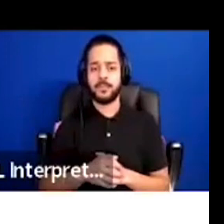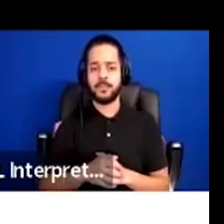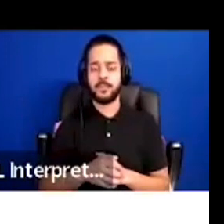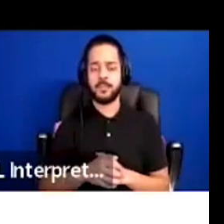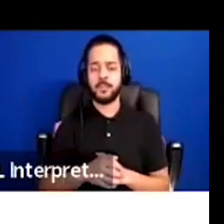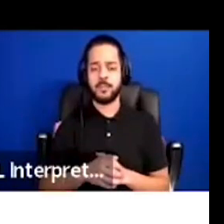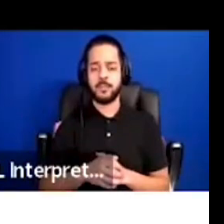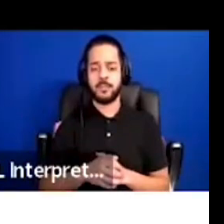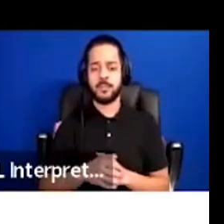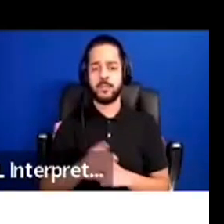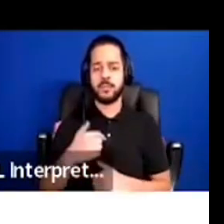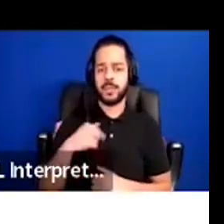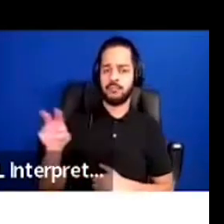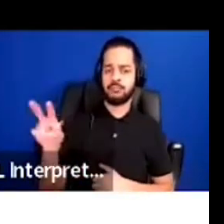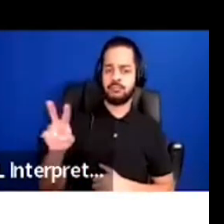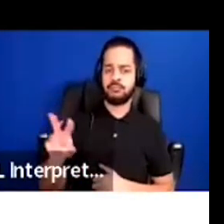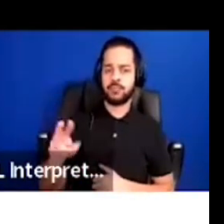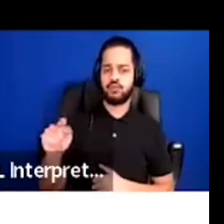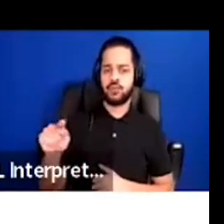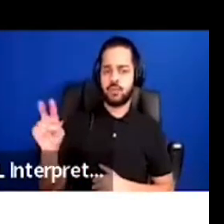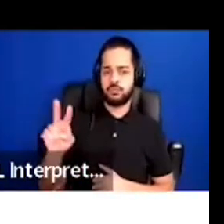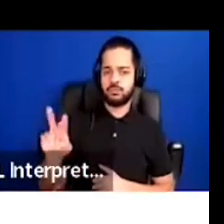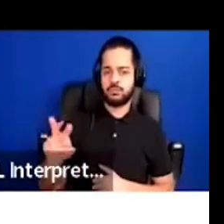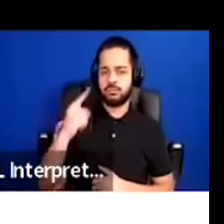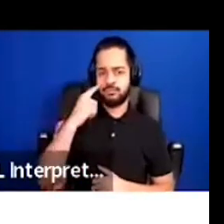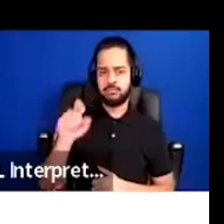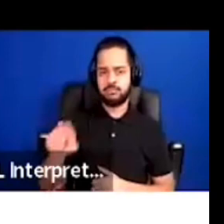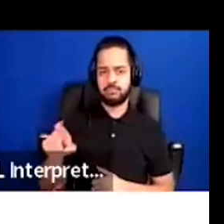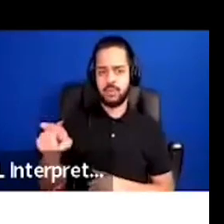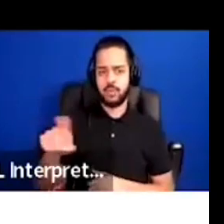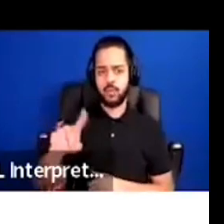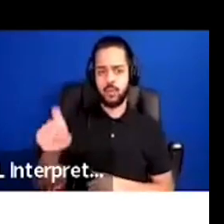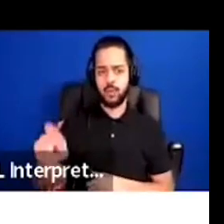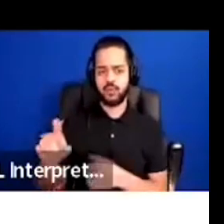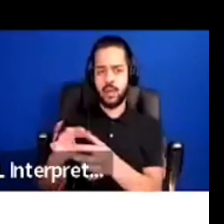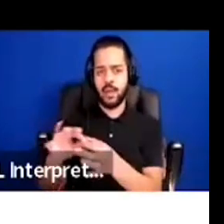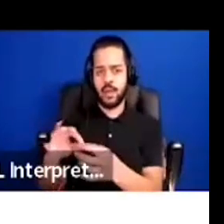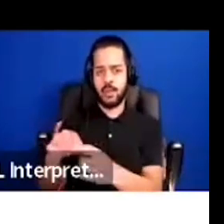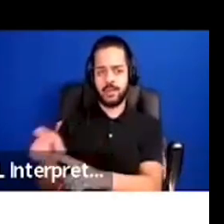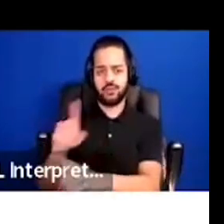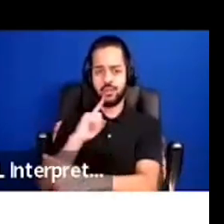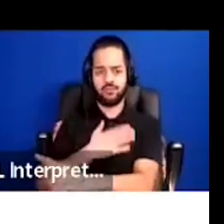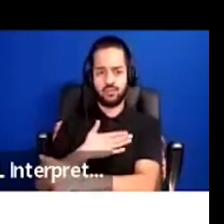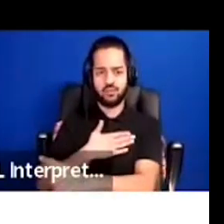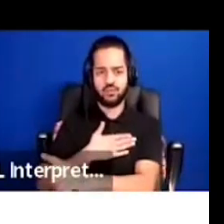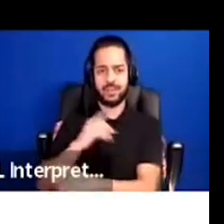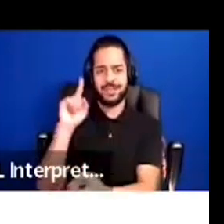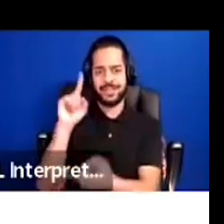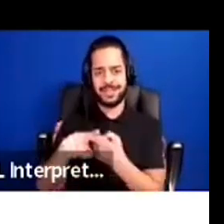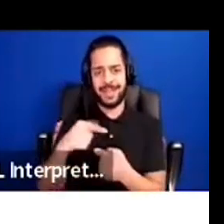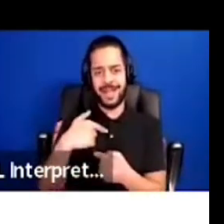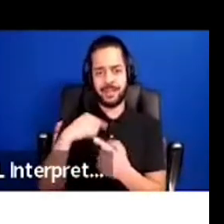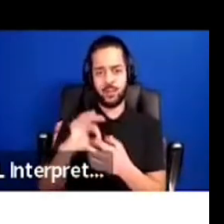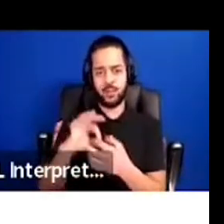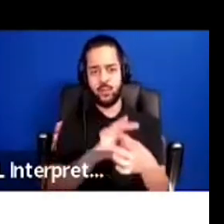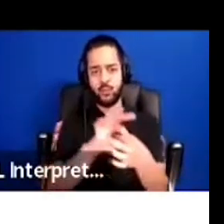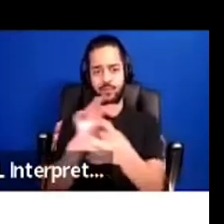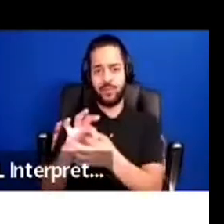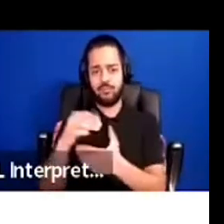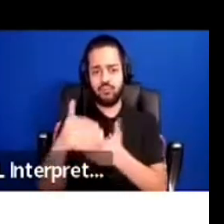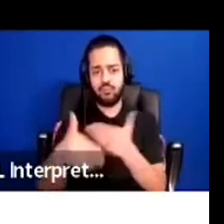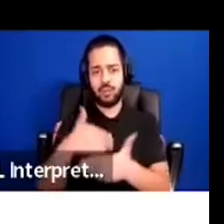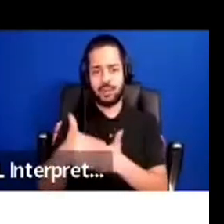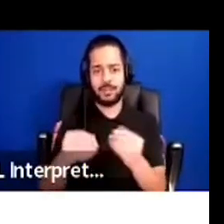So I'm seeing one question or a comment that really appreciate that. Until we have a unified process and